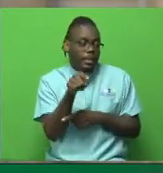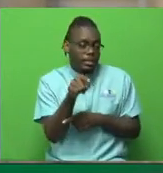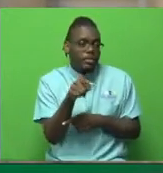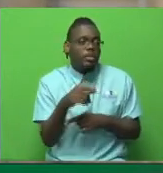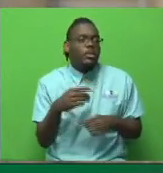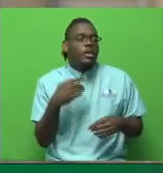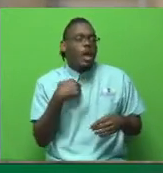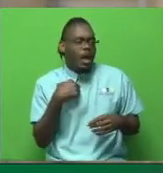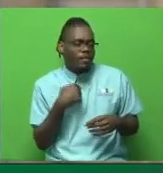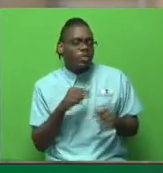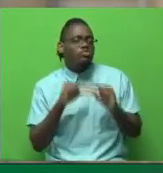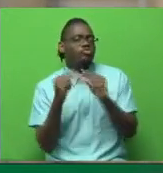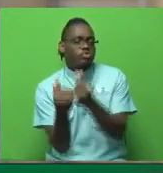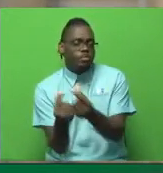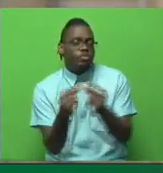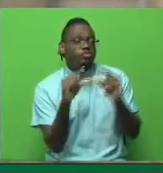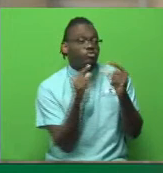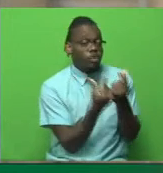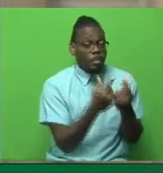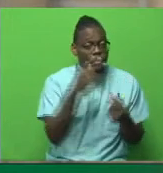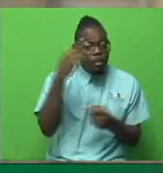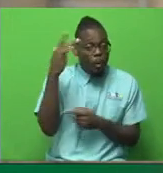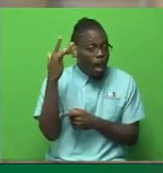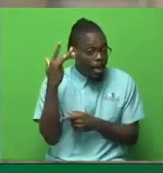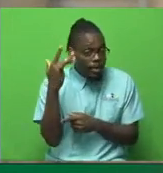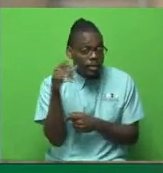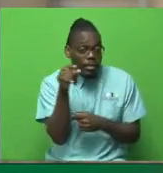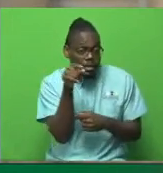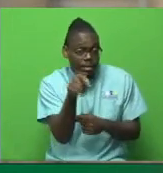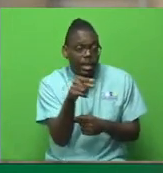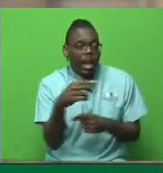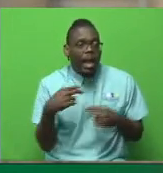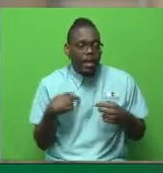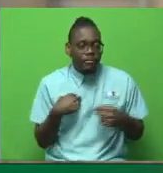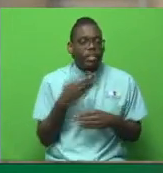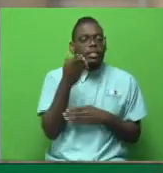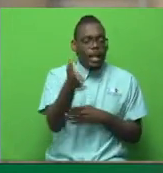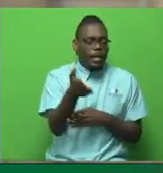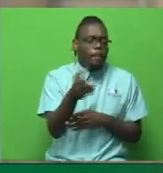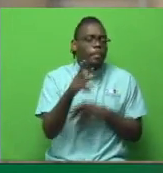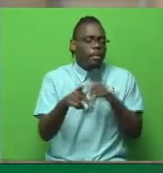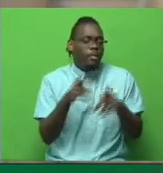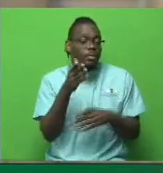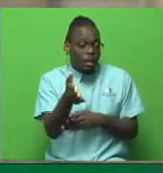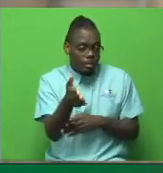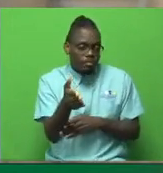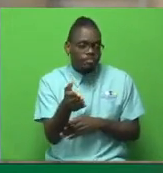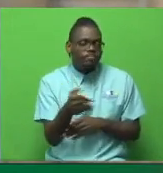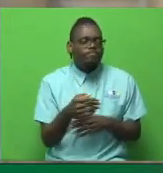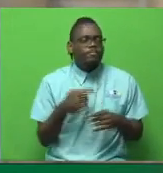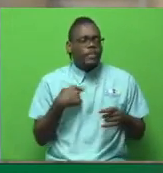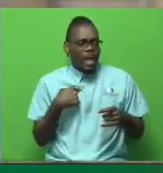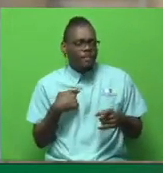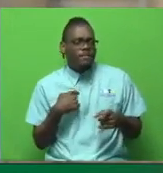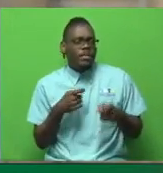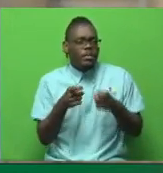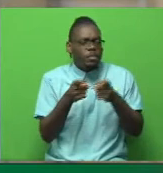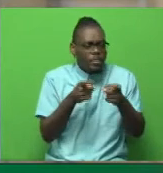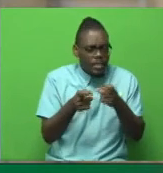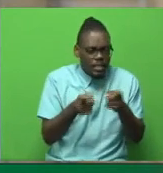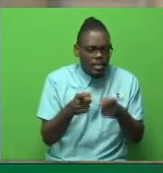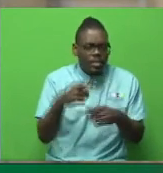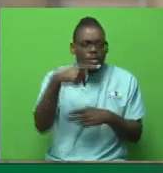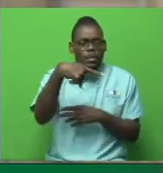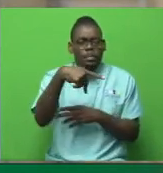because constituents from San Fernando East in the areas that are managed by the ptrc constantly complain of not